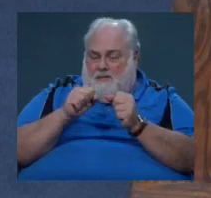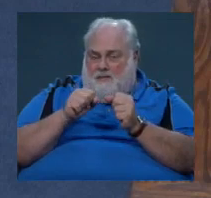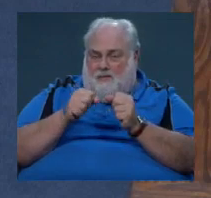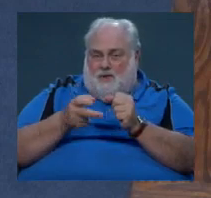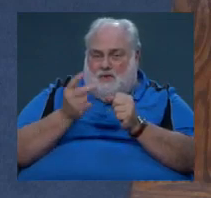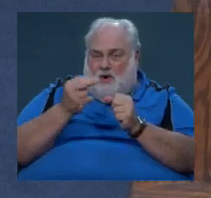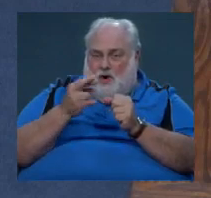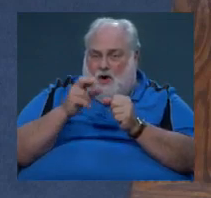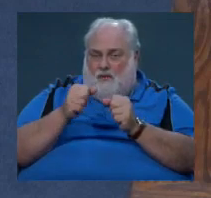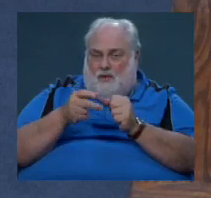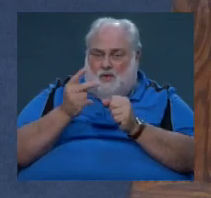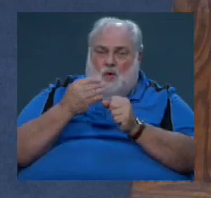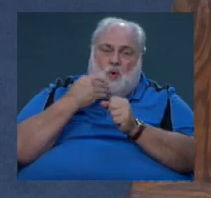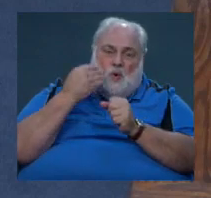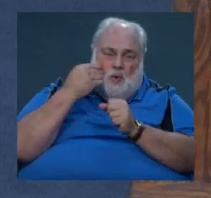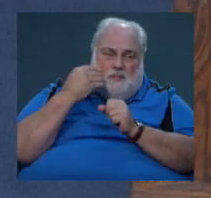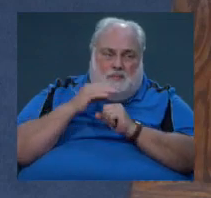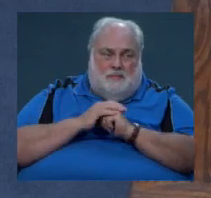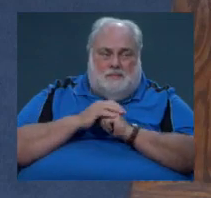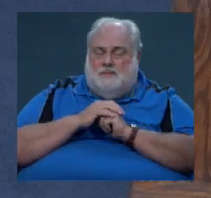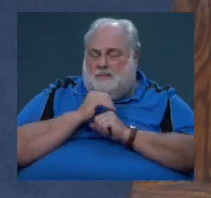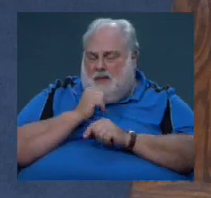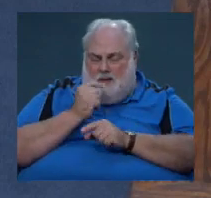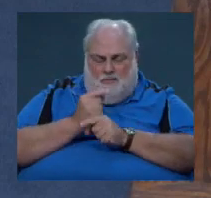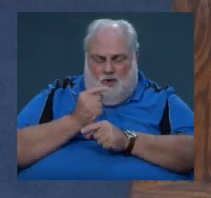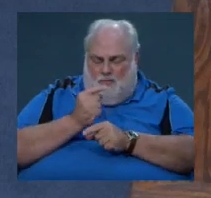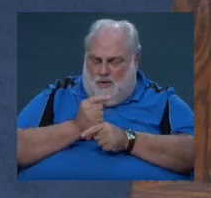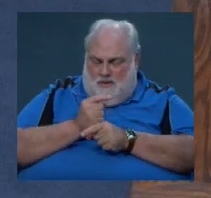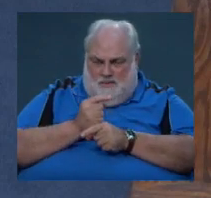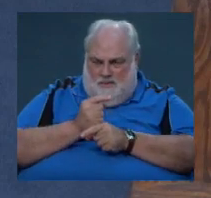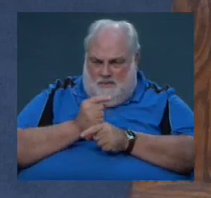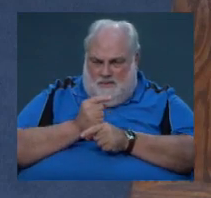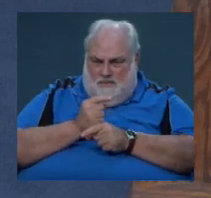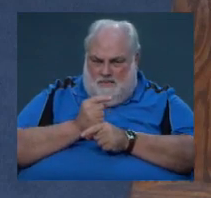2 dwelling units. That's not appropriate.